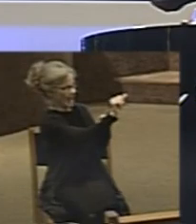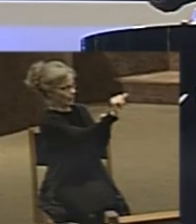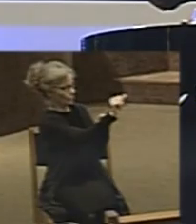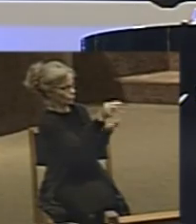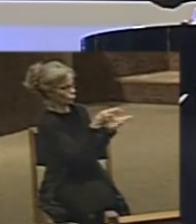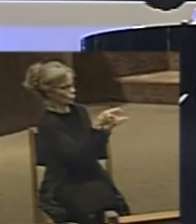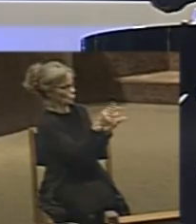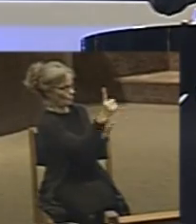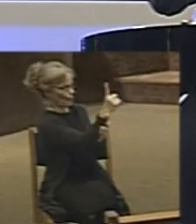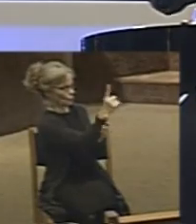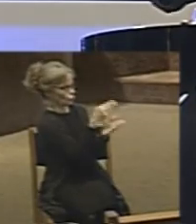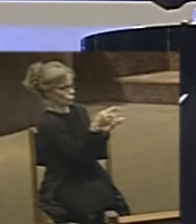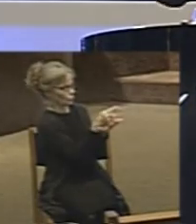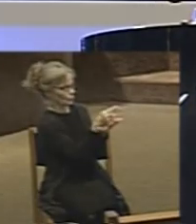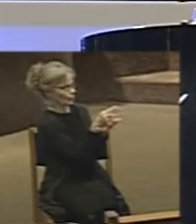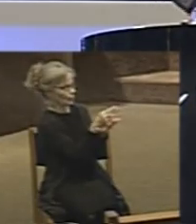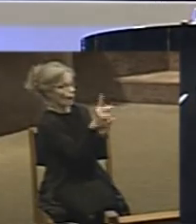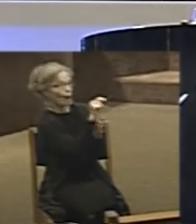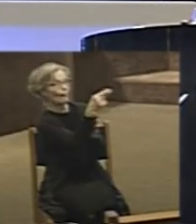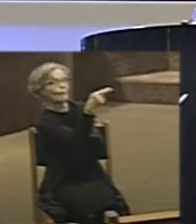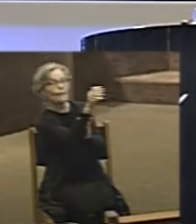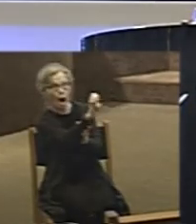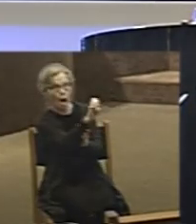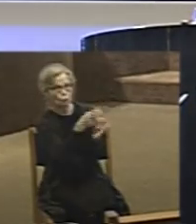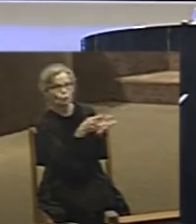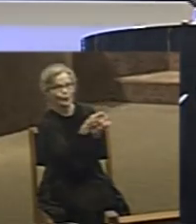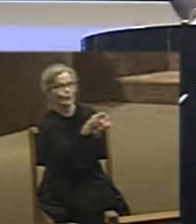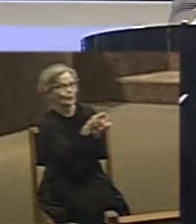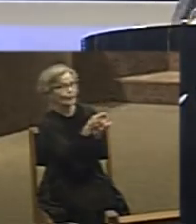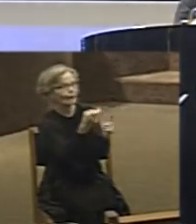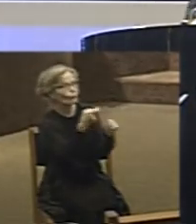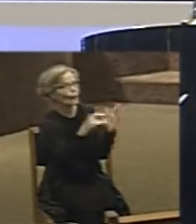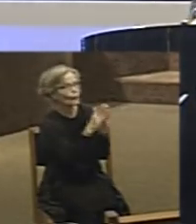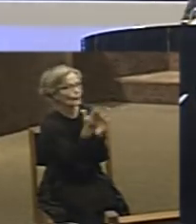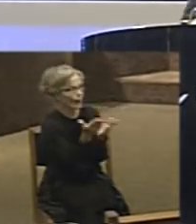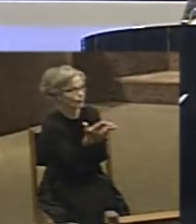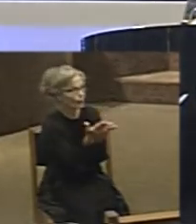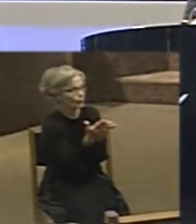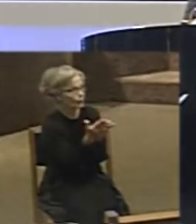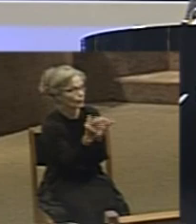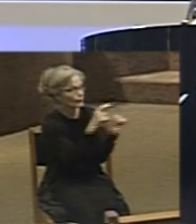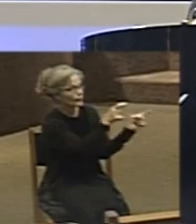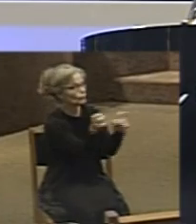The truth that makes us free, John.